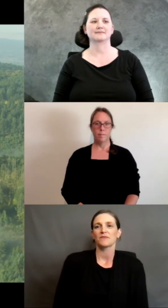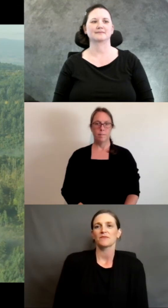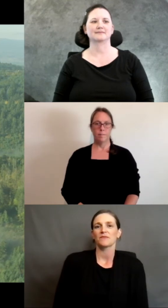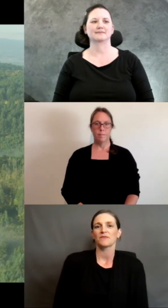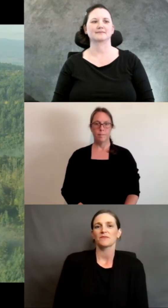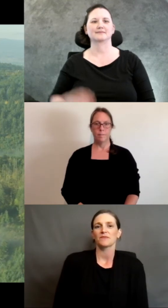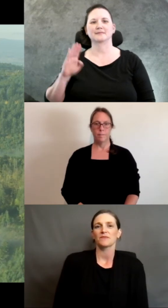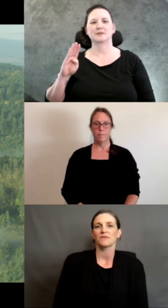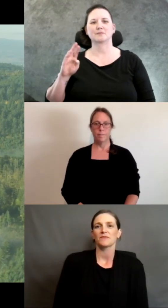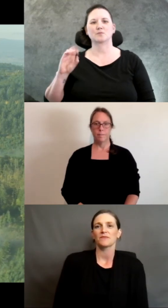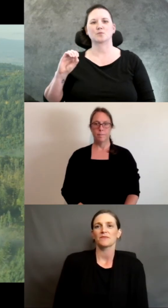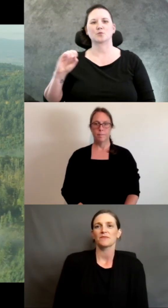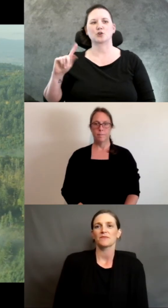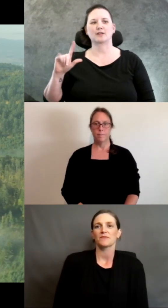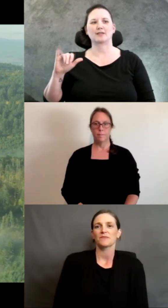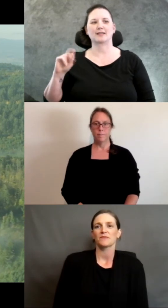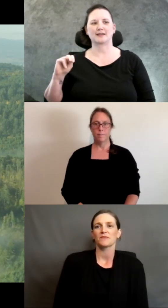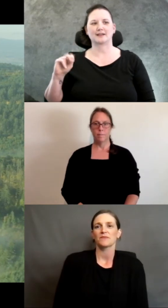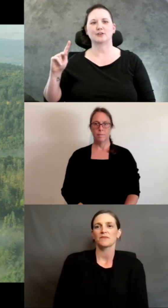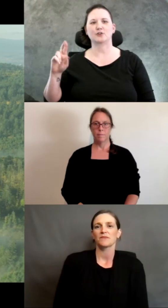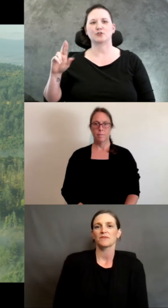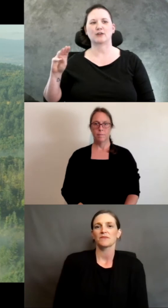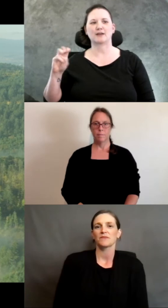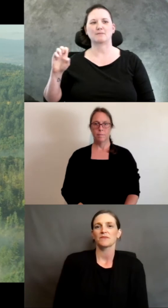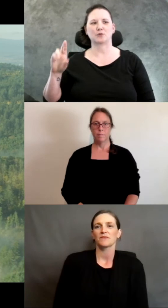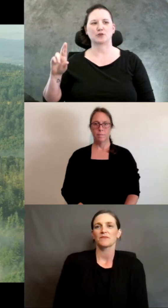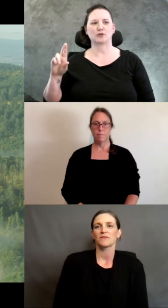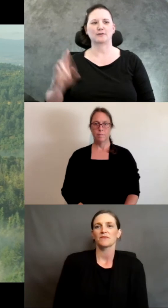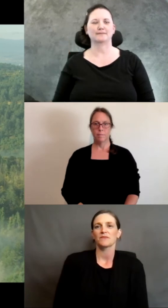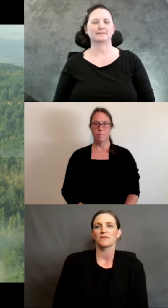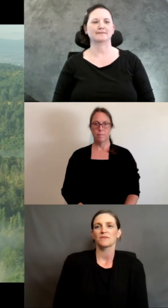Brooklyn Kramer as Amelia Amidala.